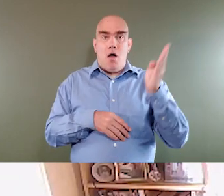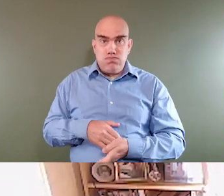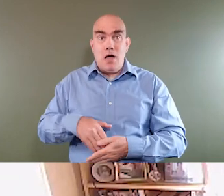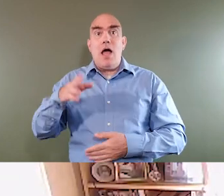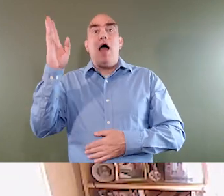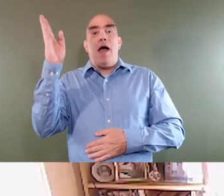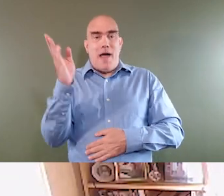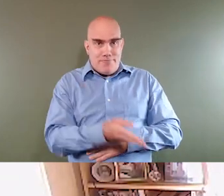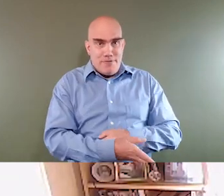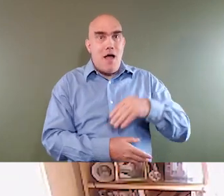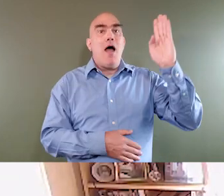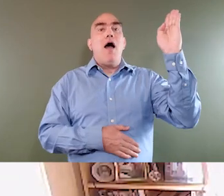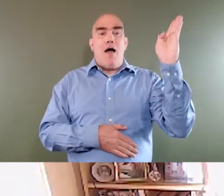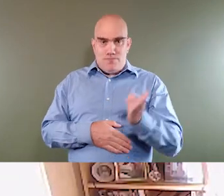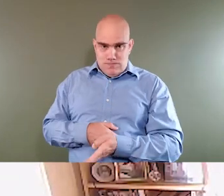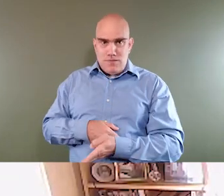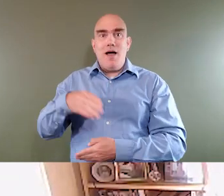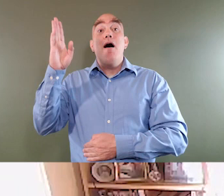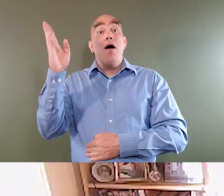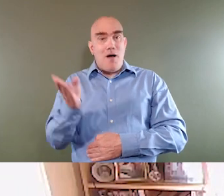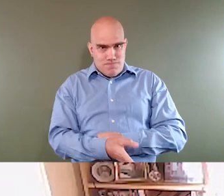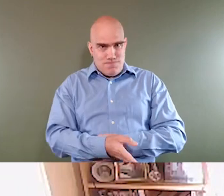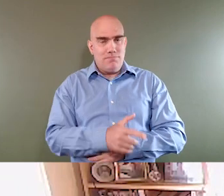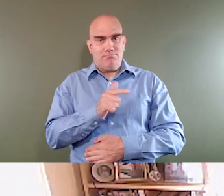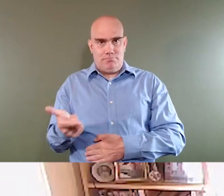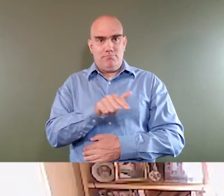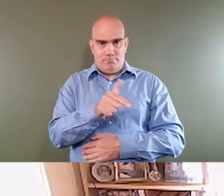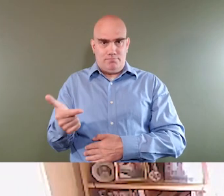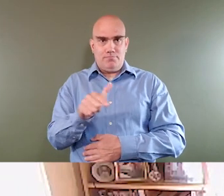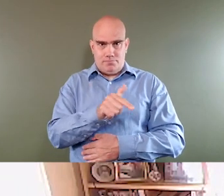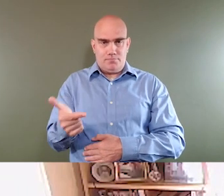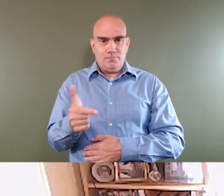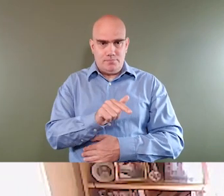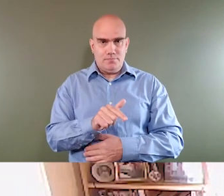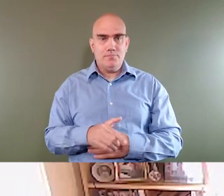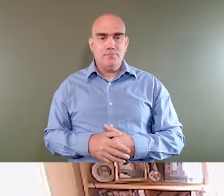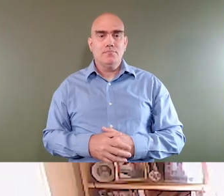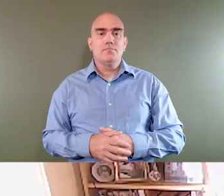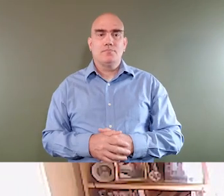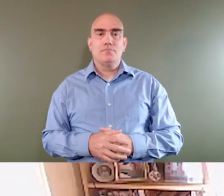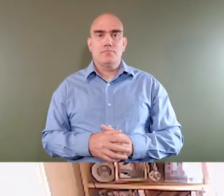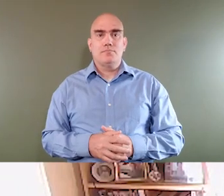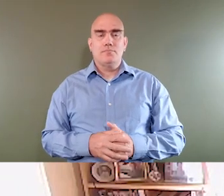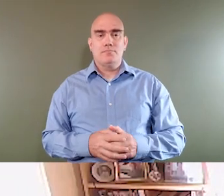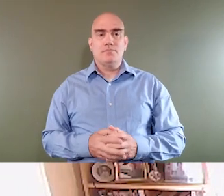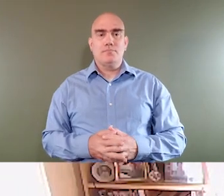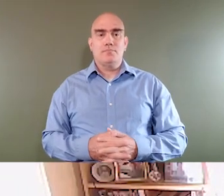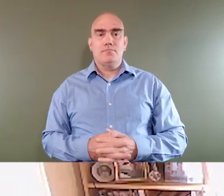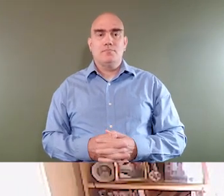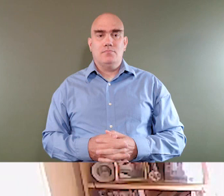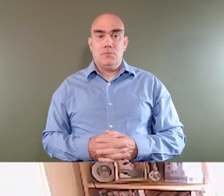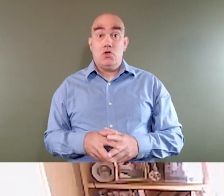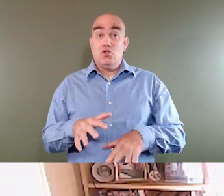Chop high to low on the right, chop high to low on the left. Slow to